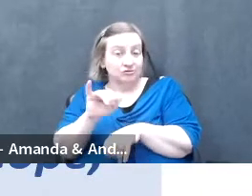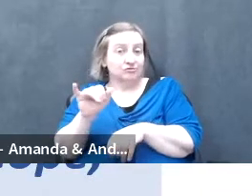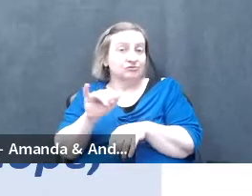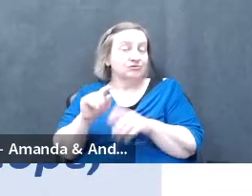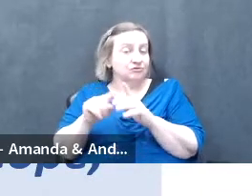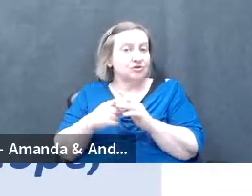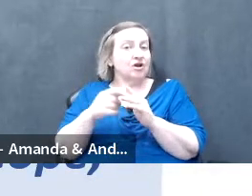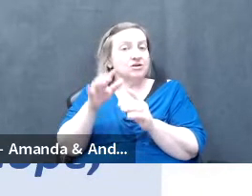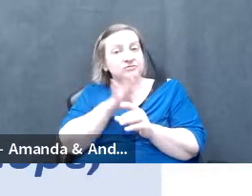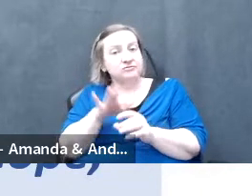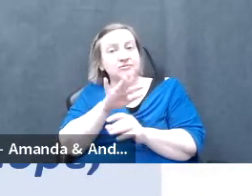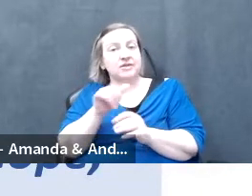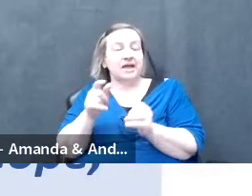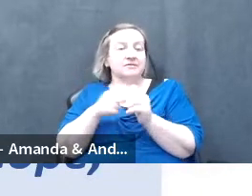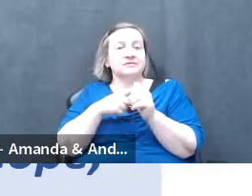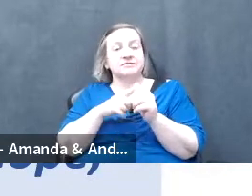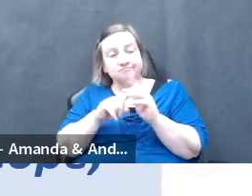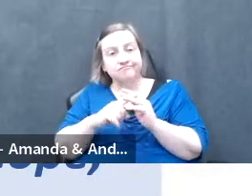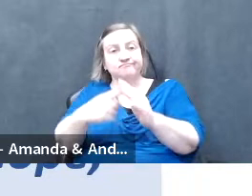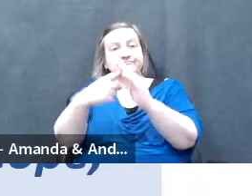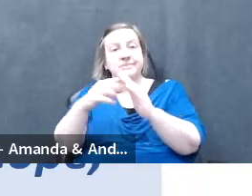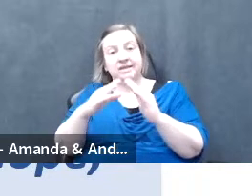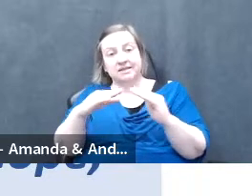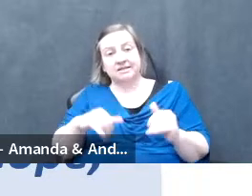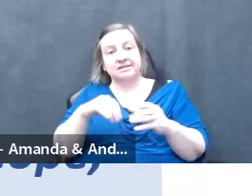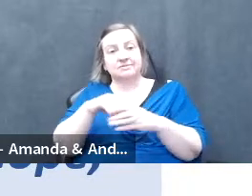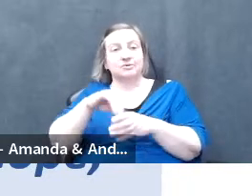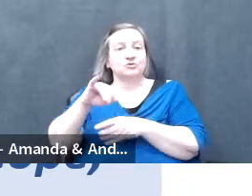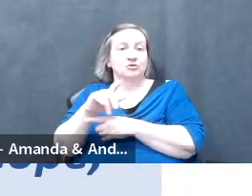of around this initial launch of the system in July.